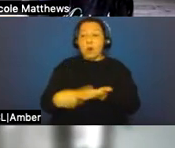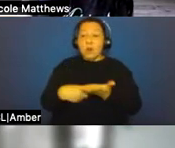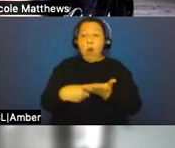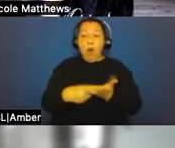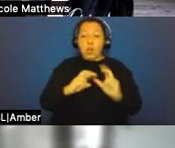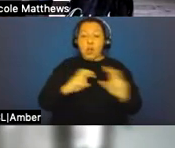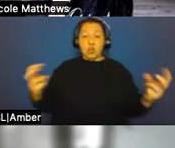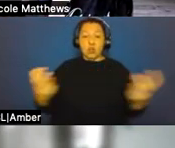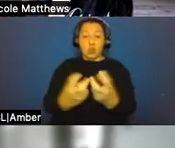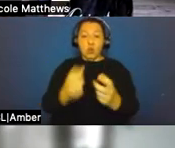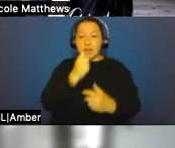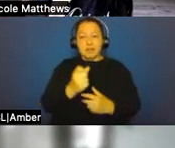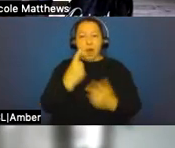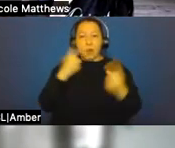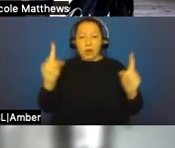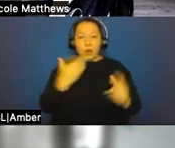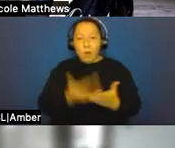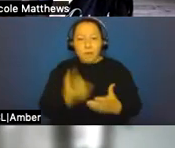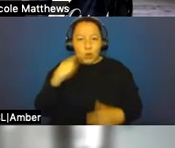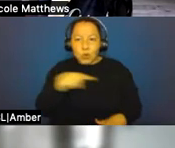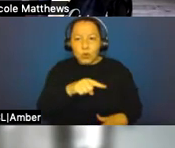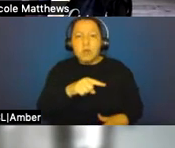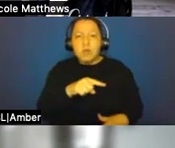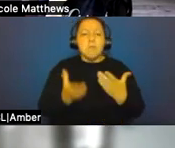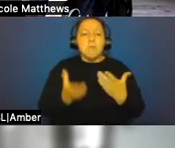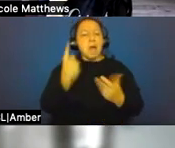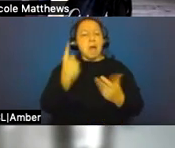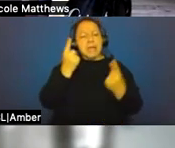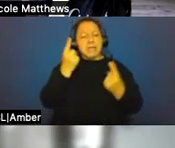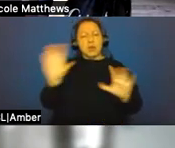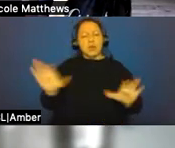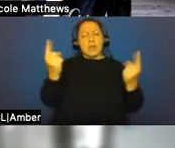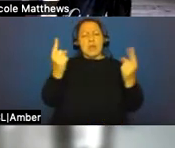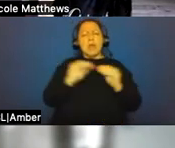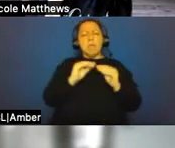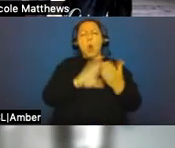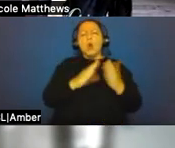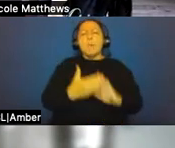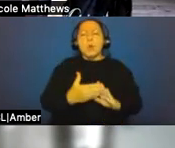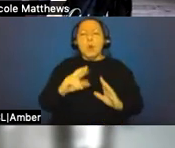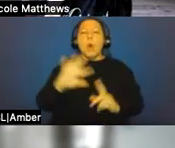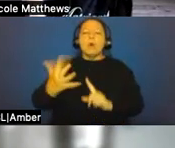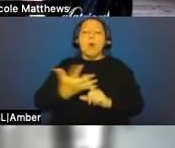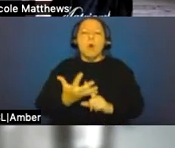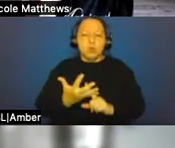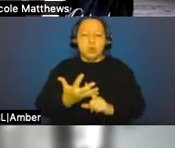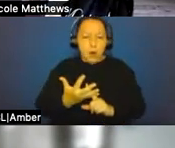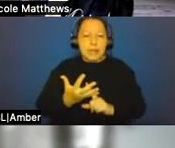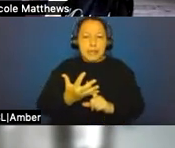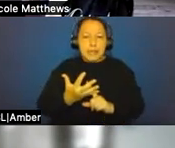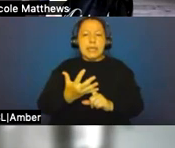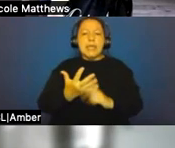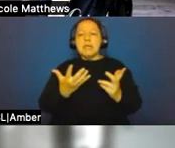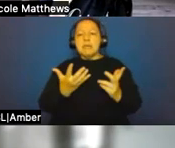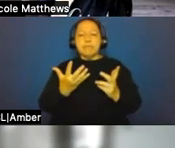thinking about doing something more community or a cultural crafting